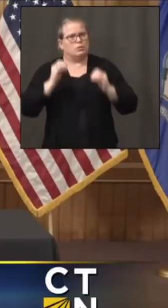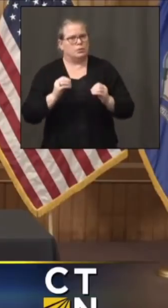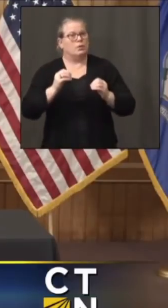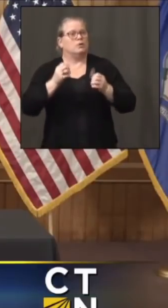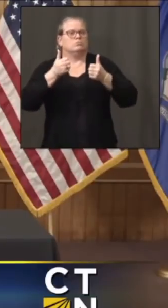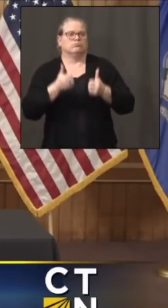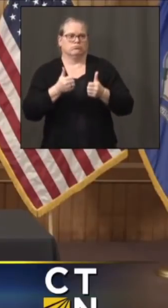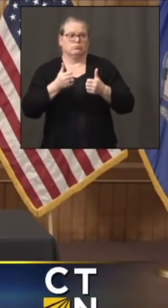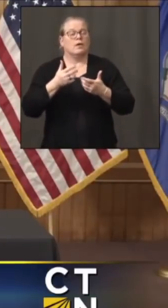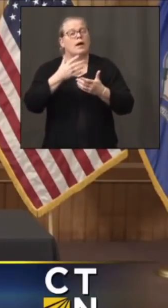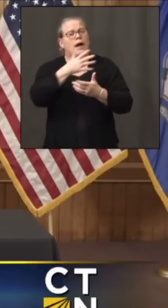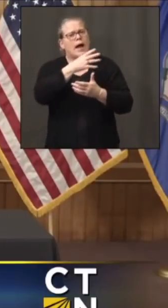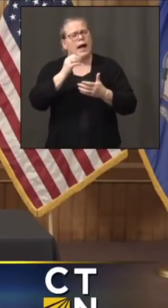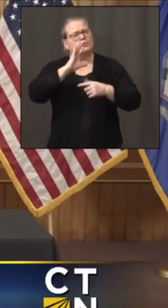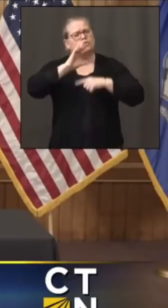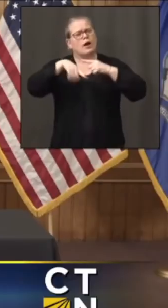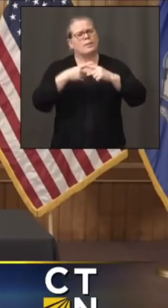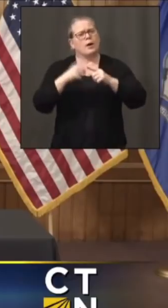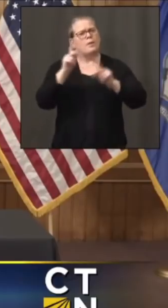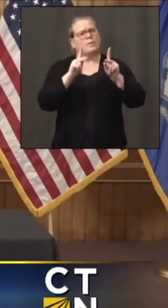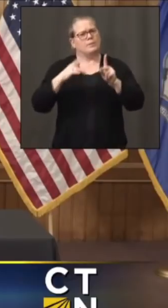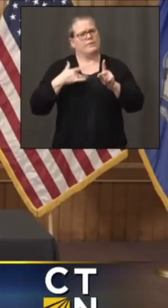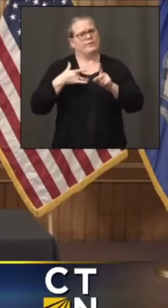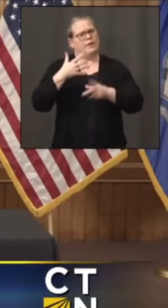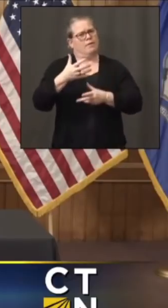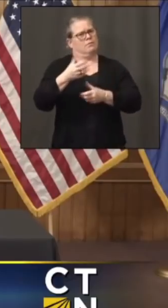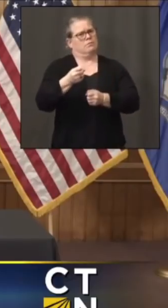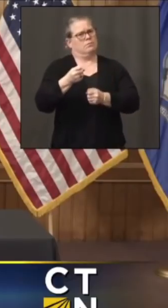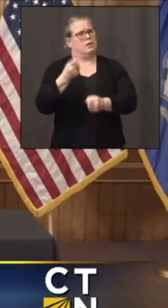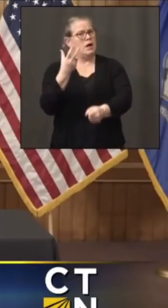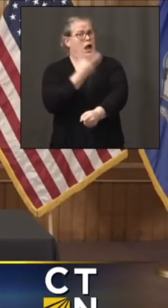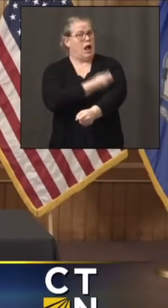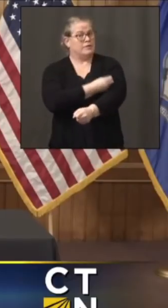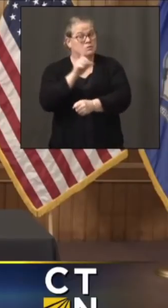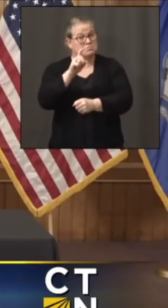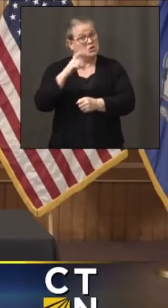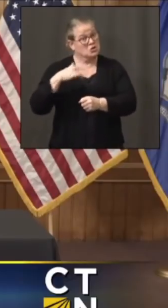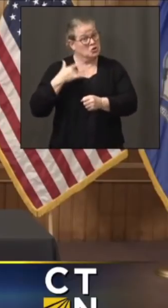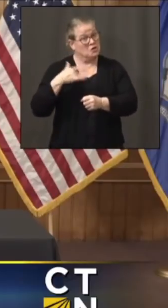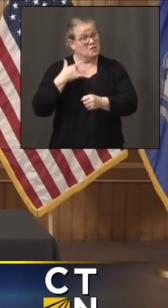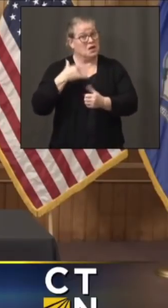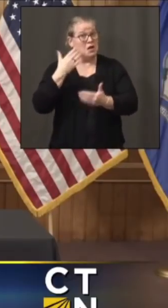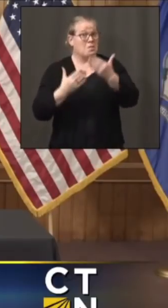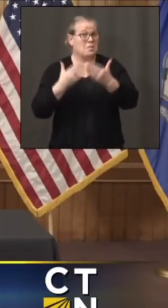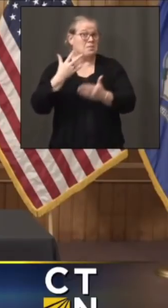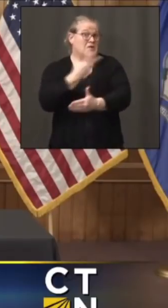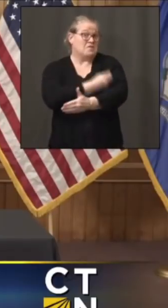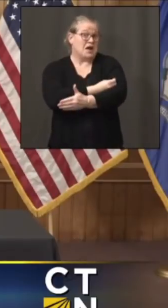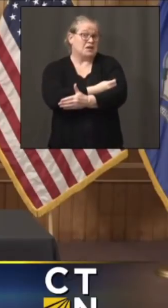you foresee a point where we're going to have more vaccine than people willing or wanting to take it?